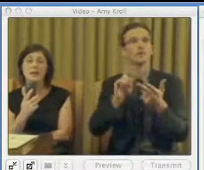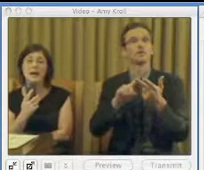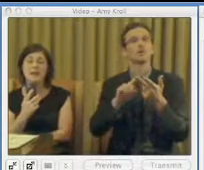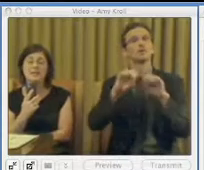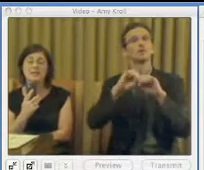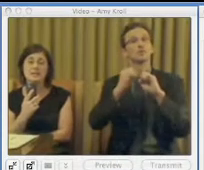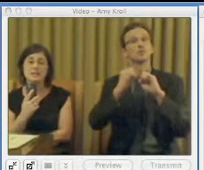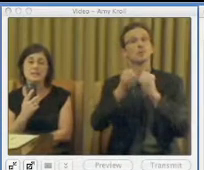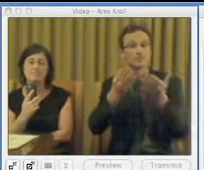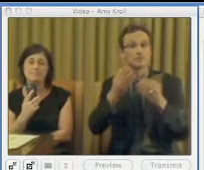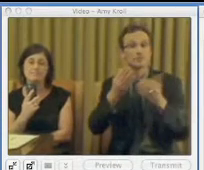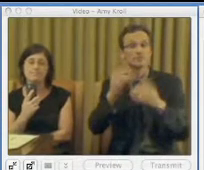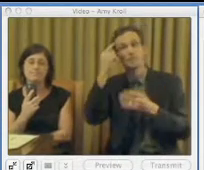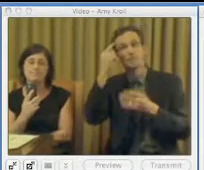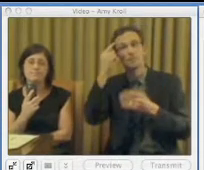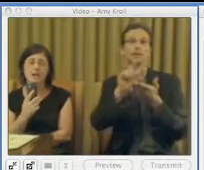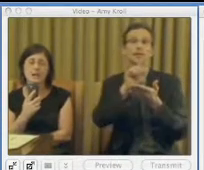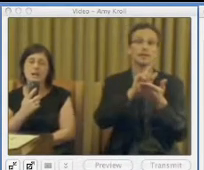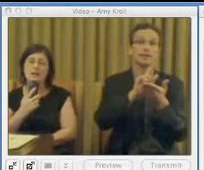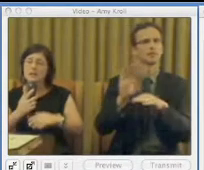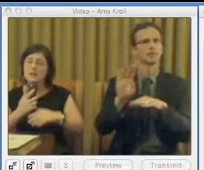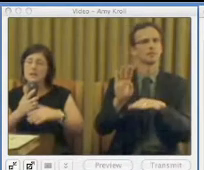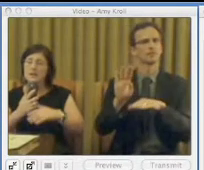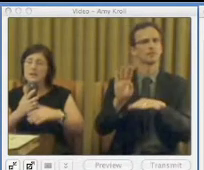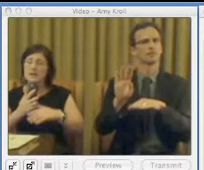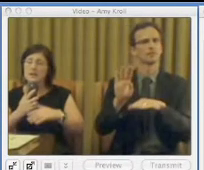services, legal and business.